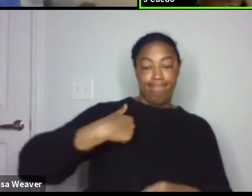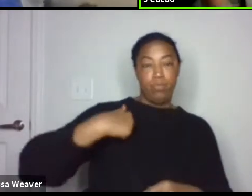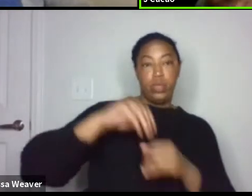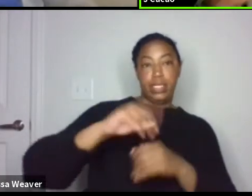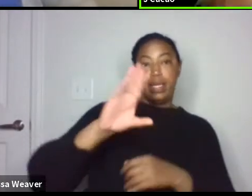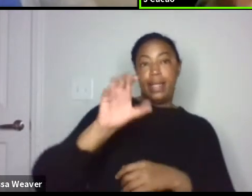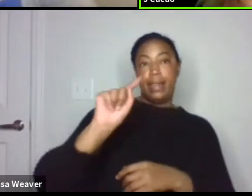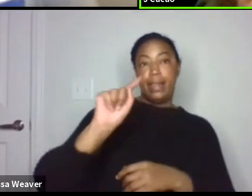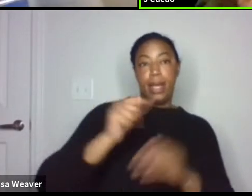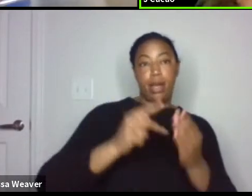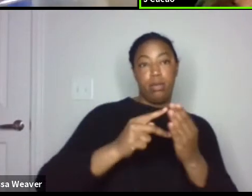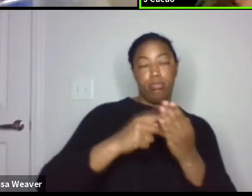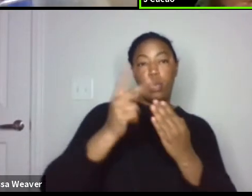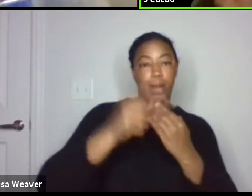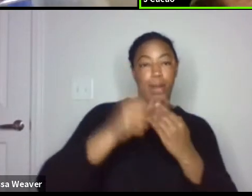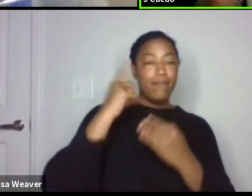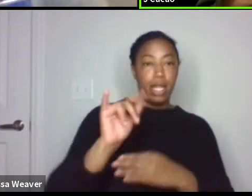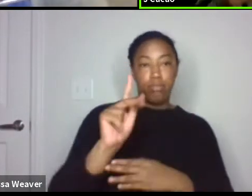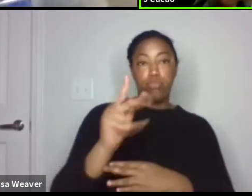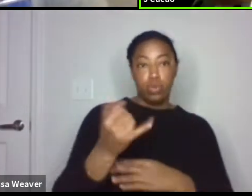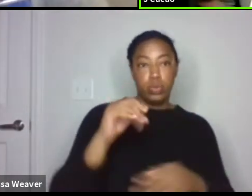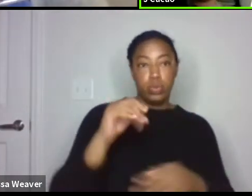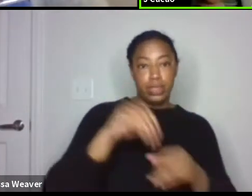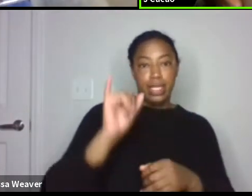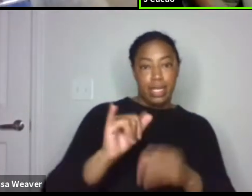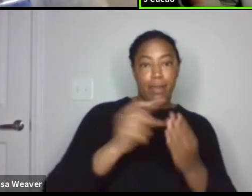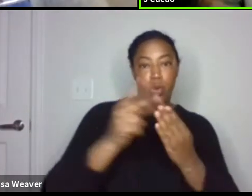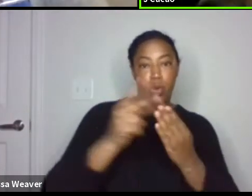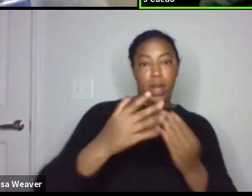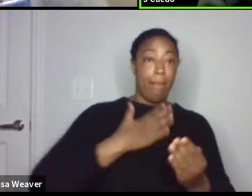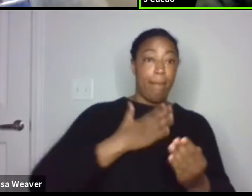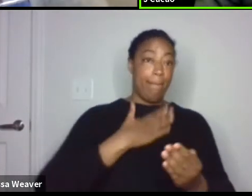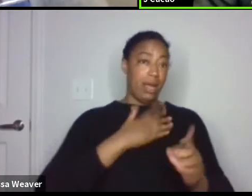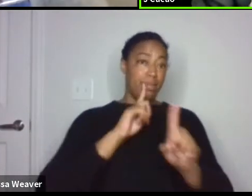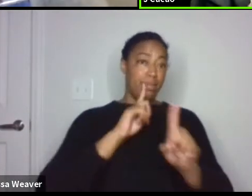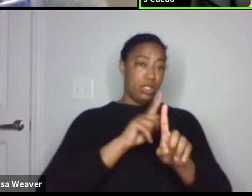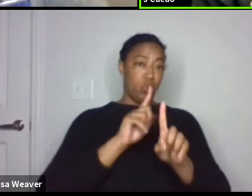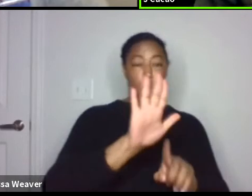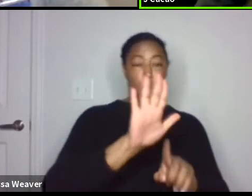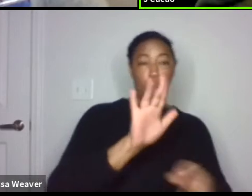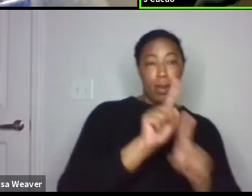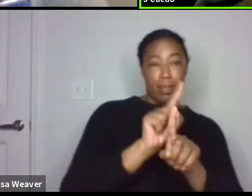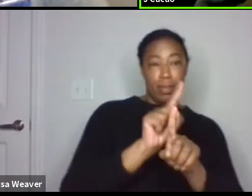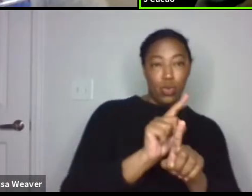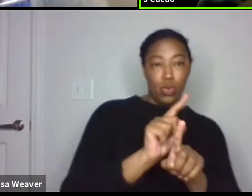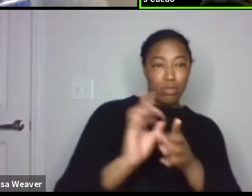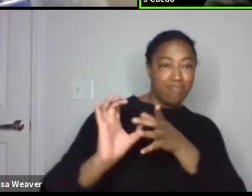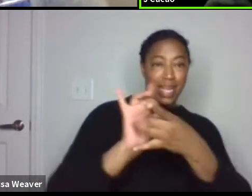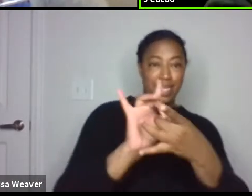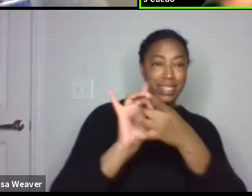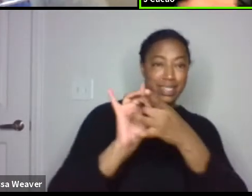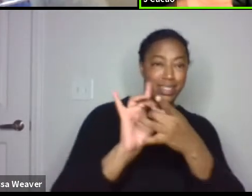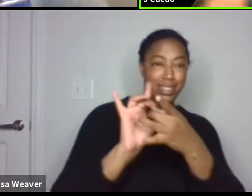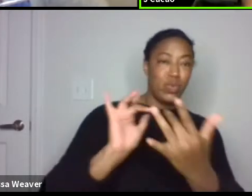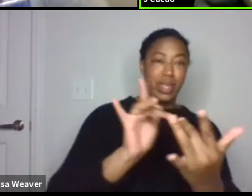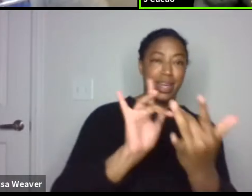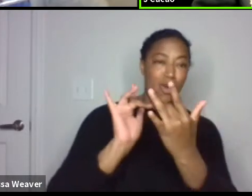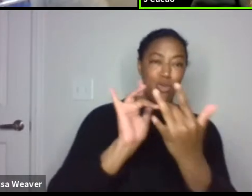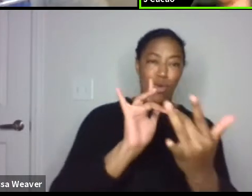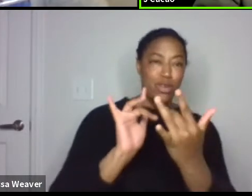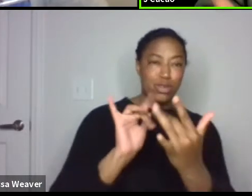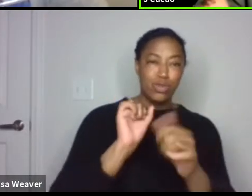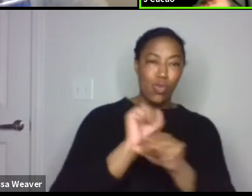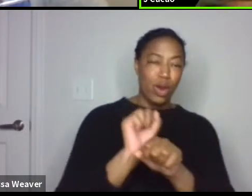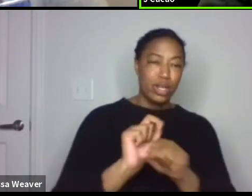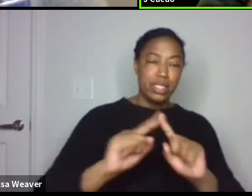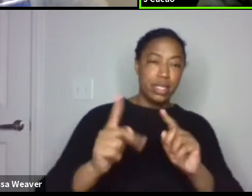And our mentor got me linked up with her, and we've been kind of cooling ever since. You know what I mean? Just networking and working on different projects